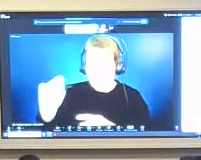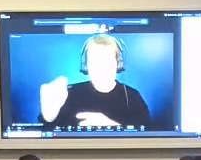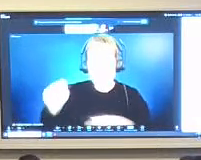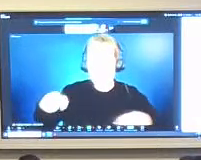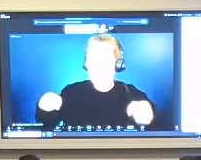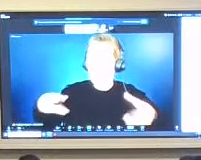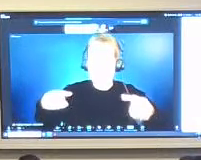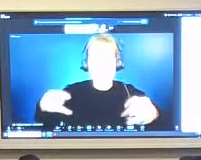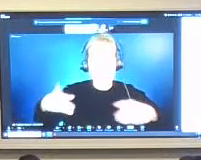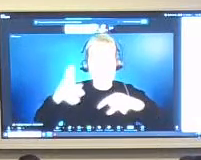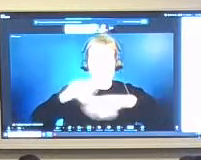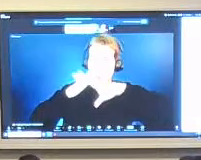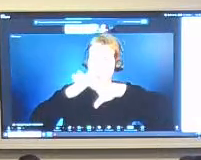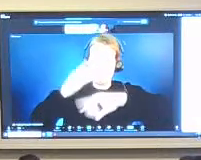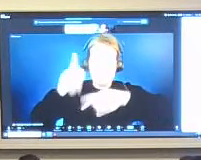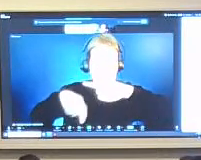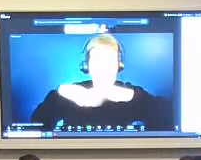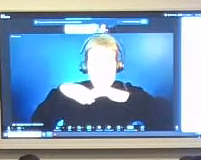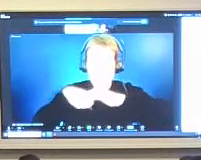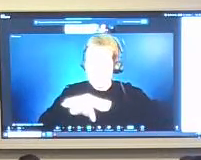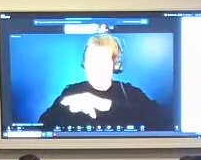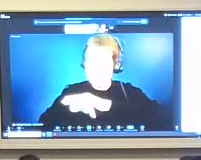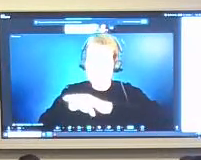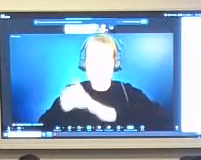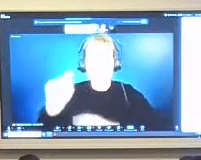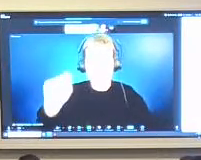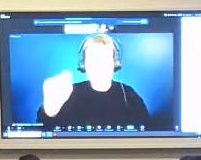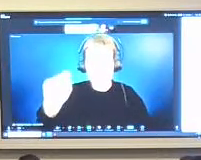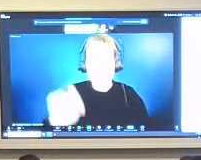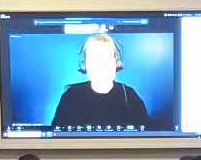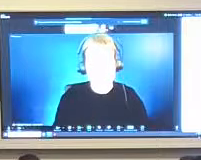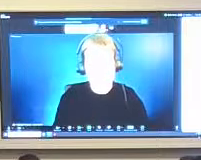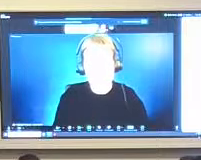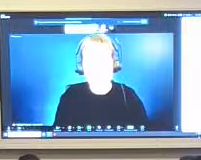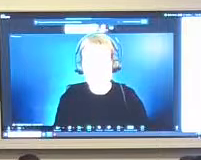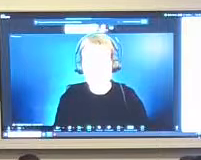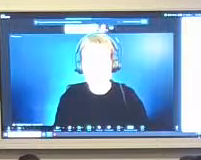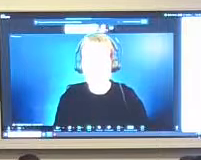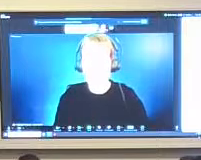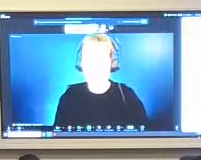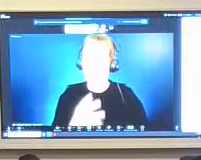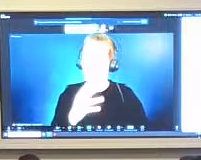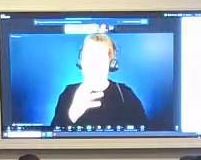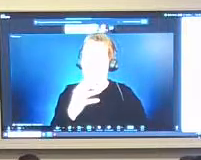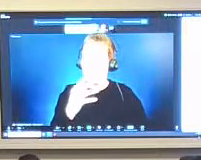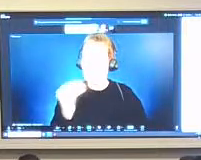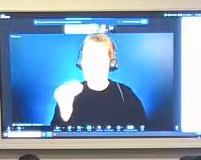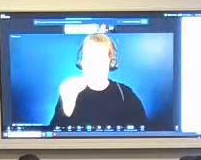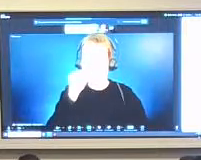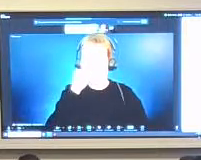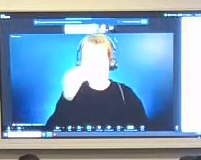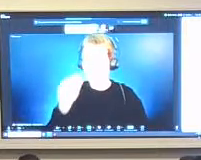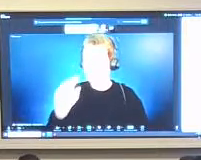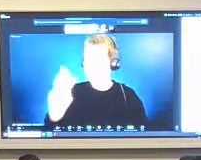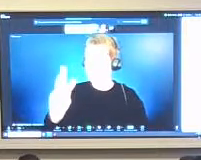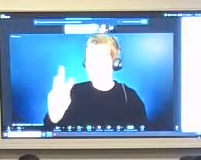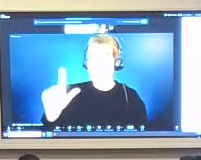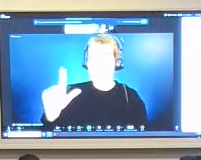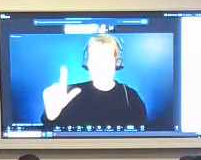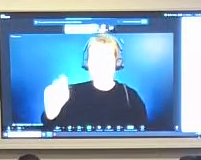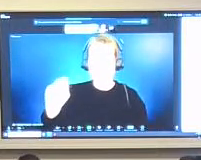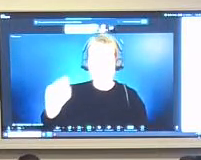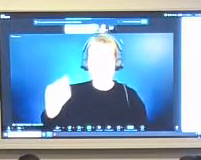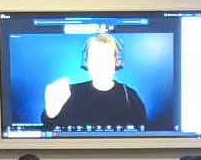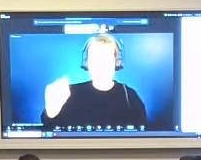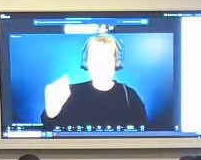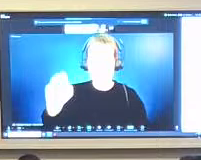okay. in either location. In fact, to get into W.L. Stevens, you